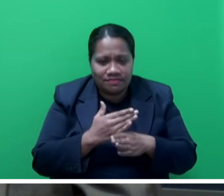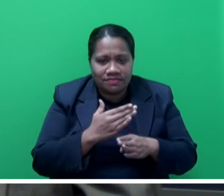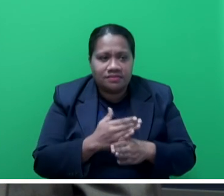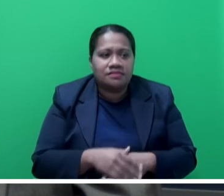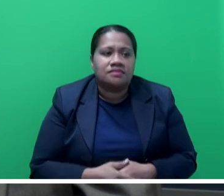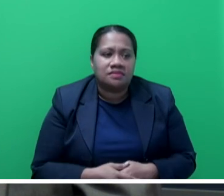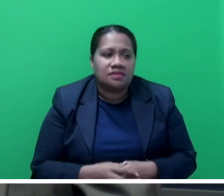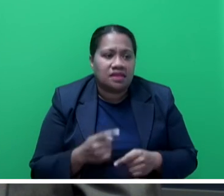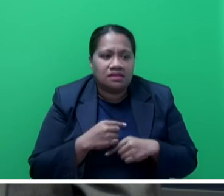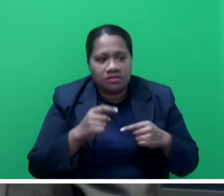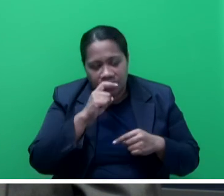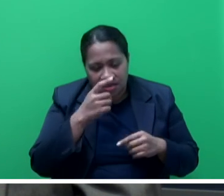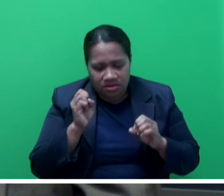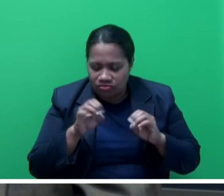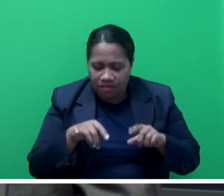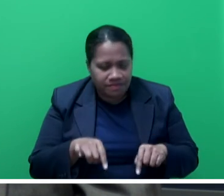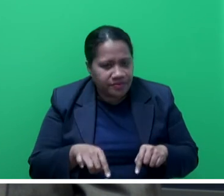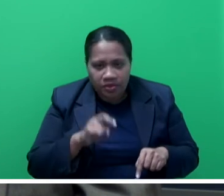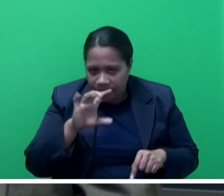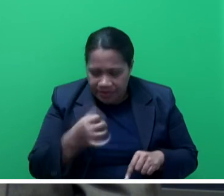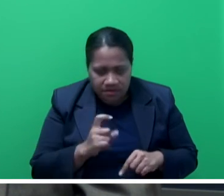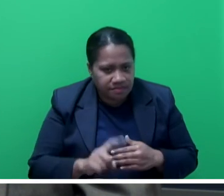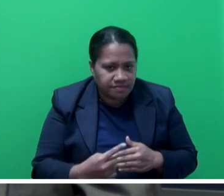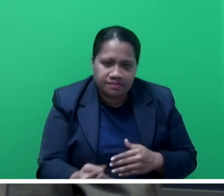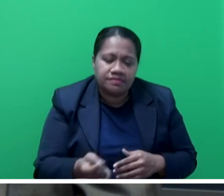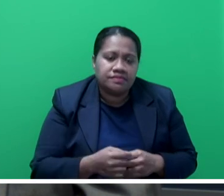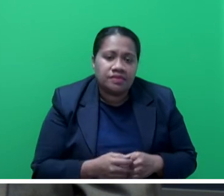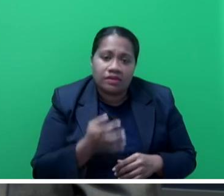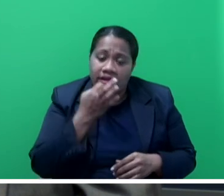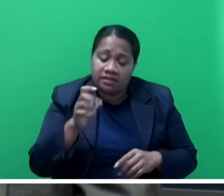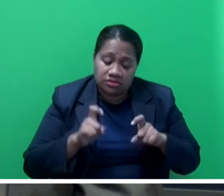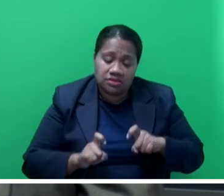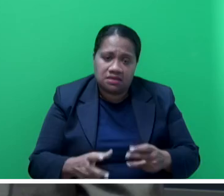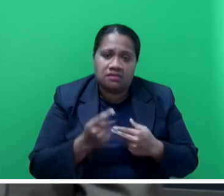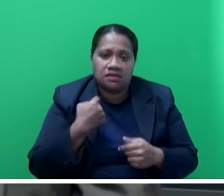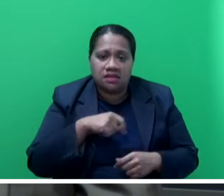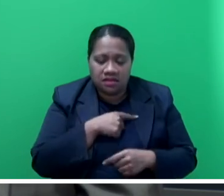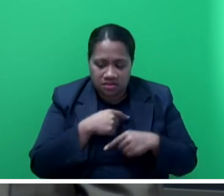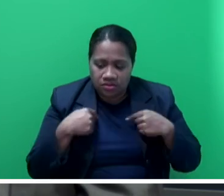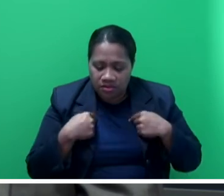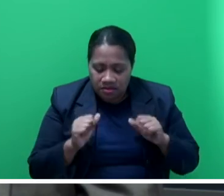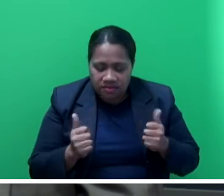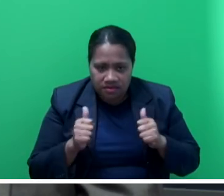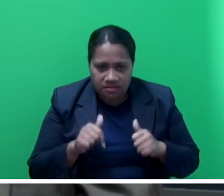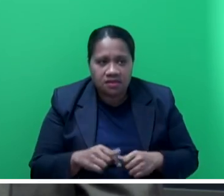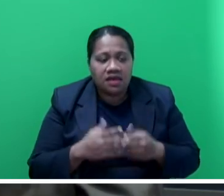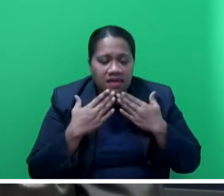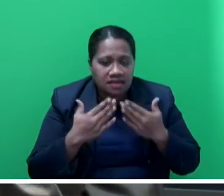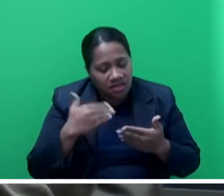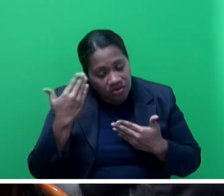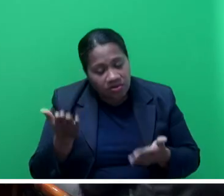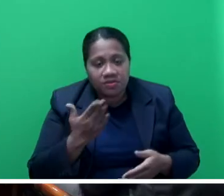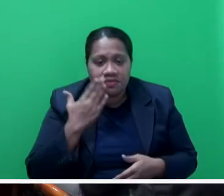cannot drop this ball. We must continue. And I ask you to stay with us as we complete this difficult story. I thank you, Honourable Speaker.